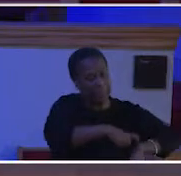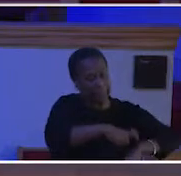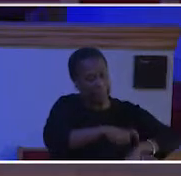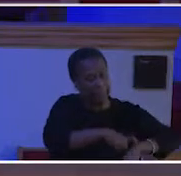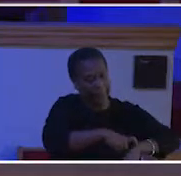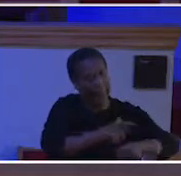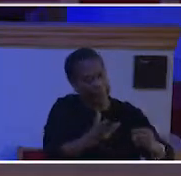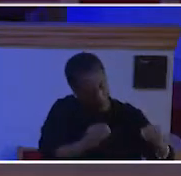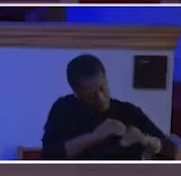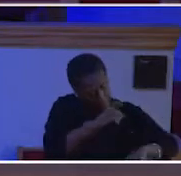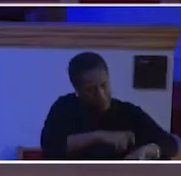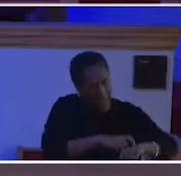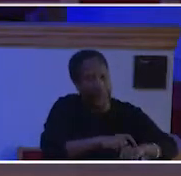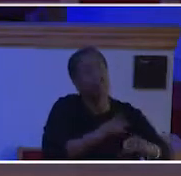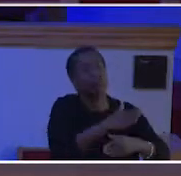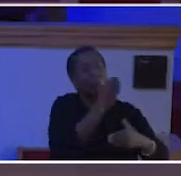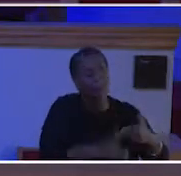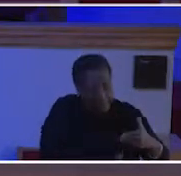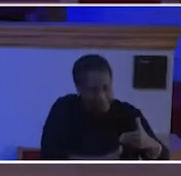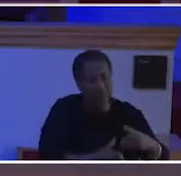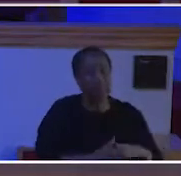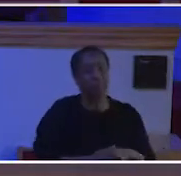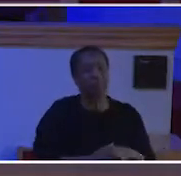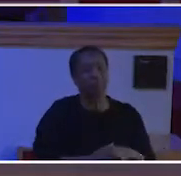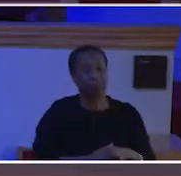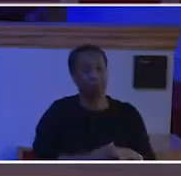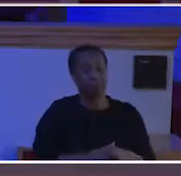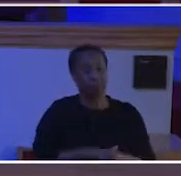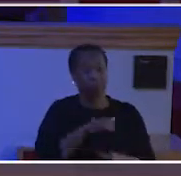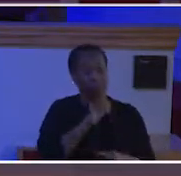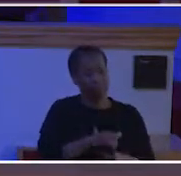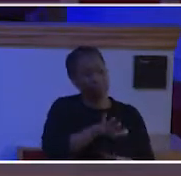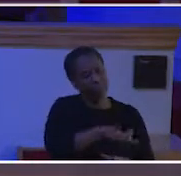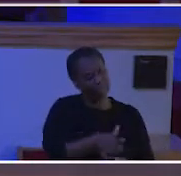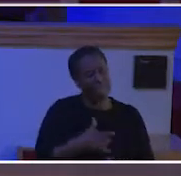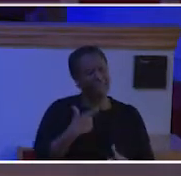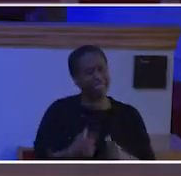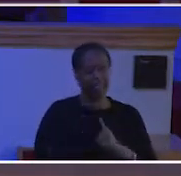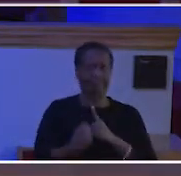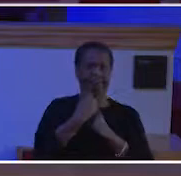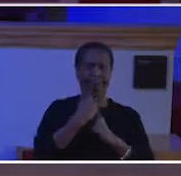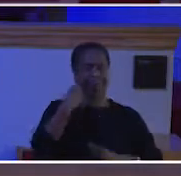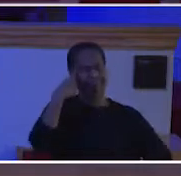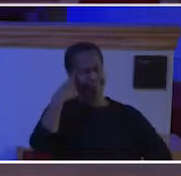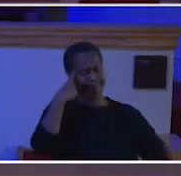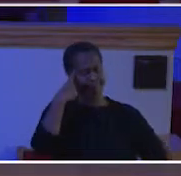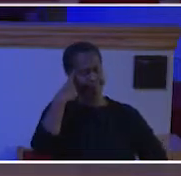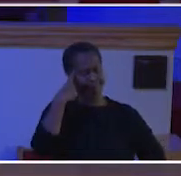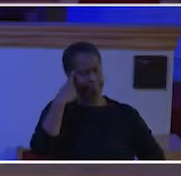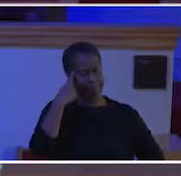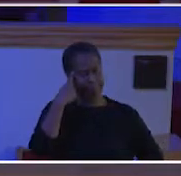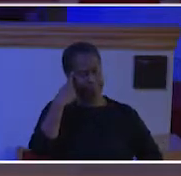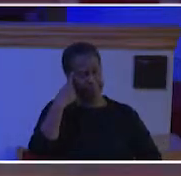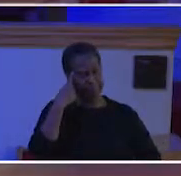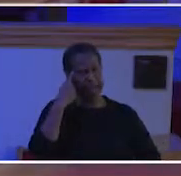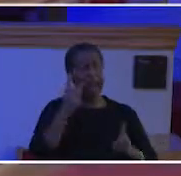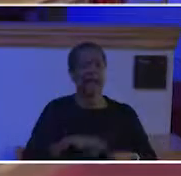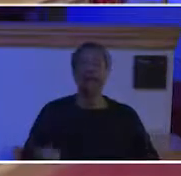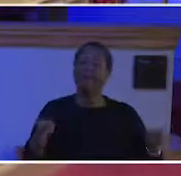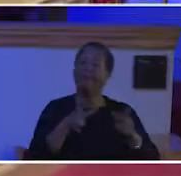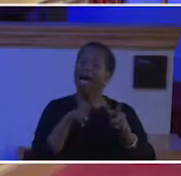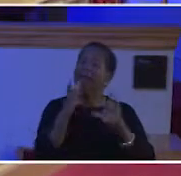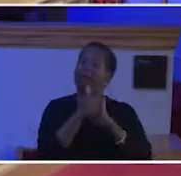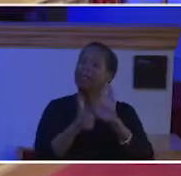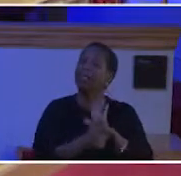to complete the process. And there and then it dawned on me a valuable lesson